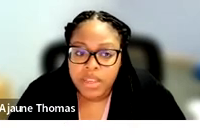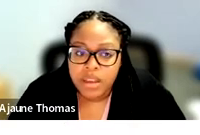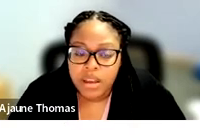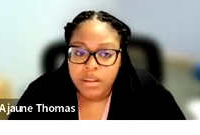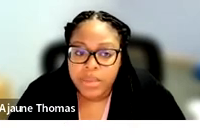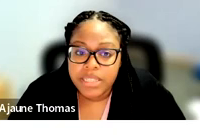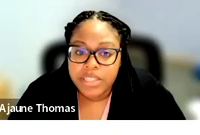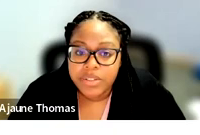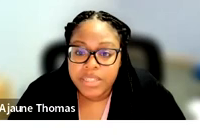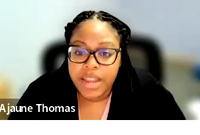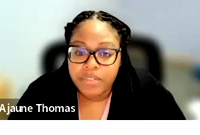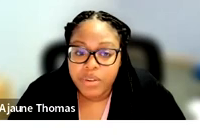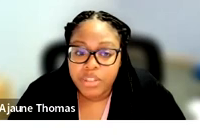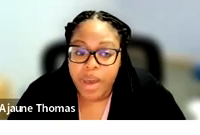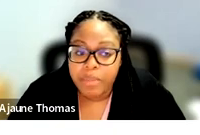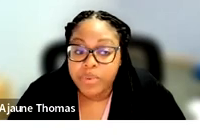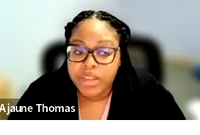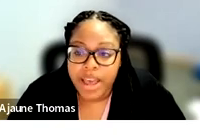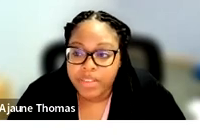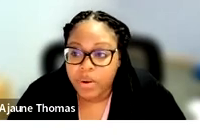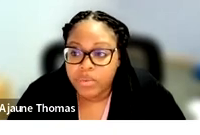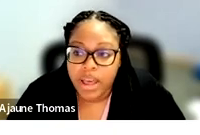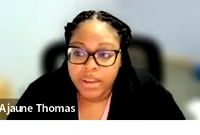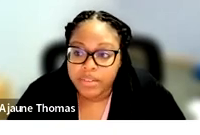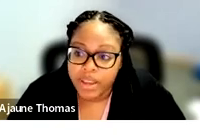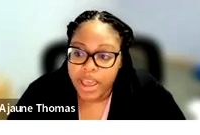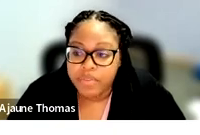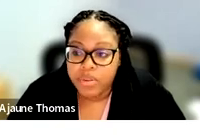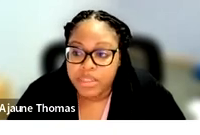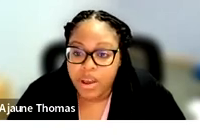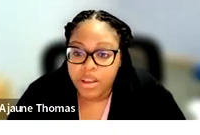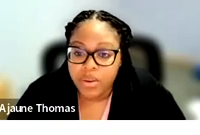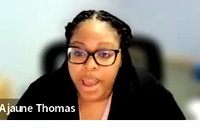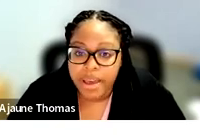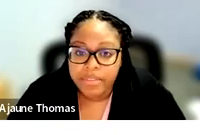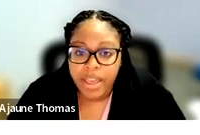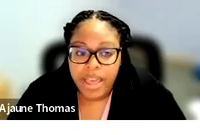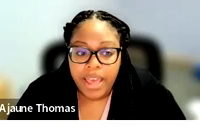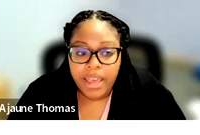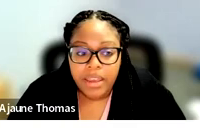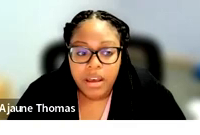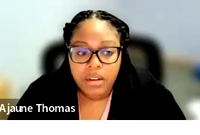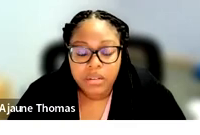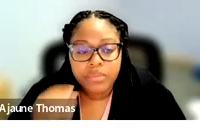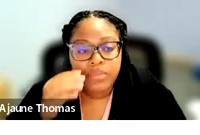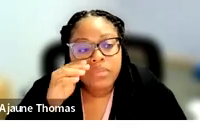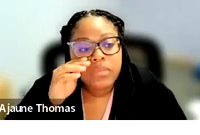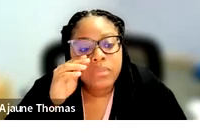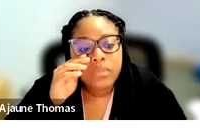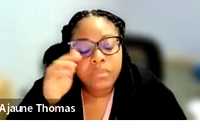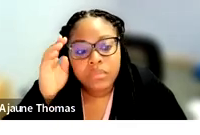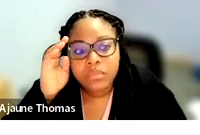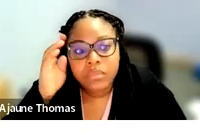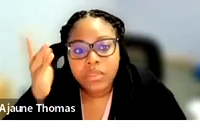Some of the accessories and headphones, so Apple does have their own line of like headphones, and they also have a